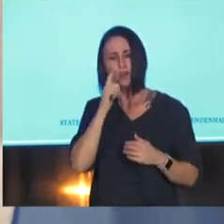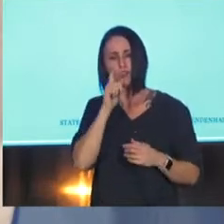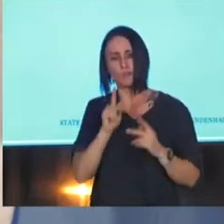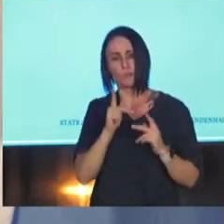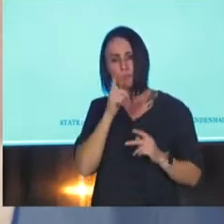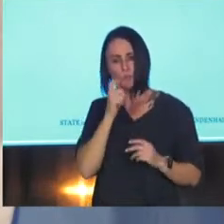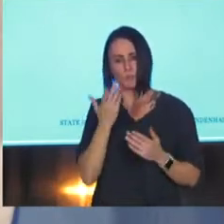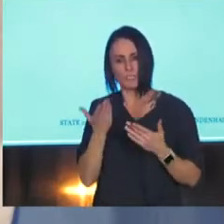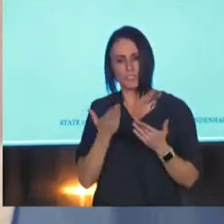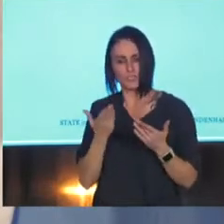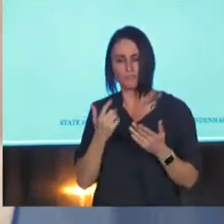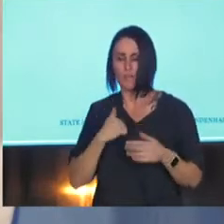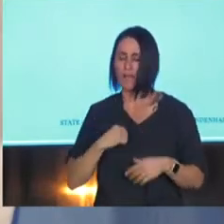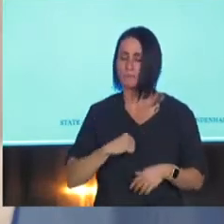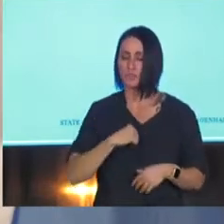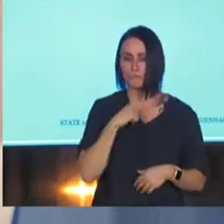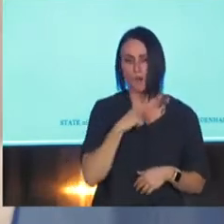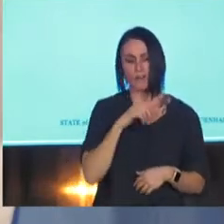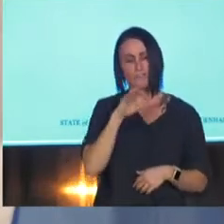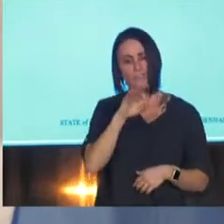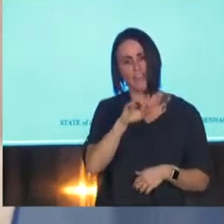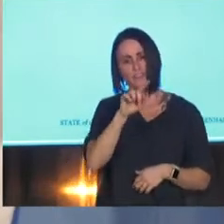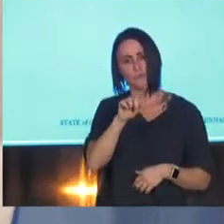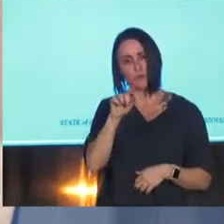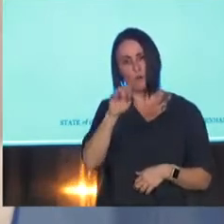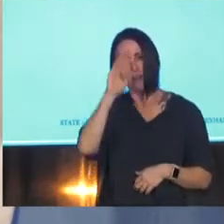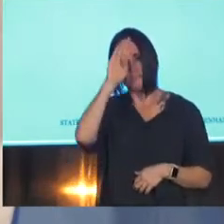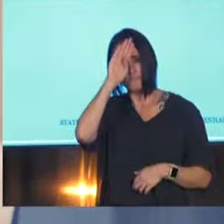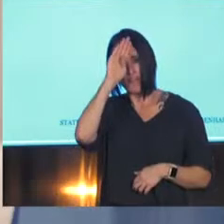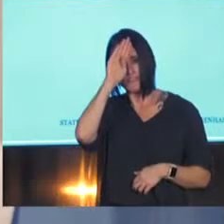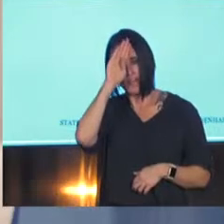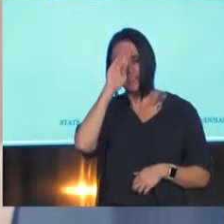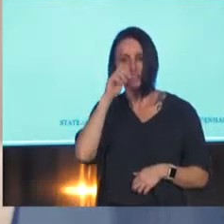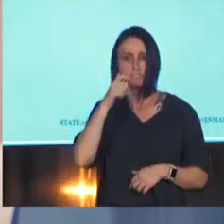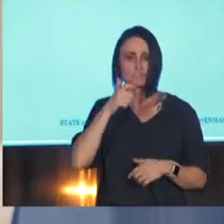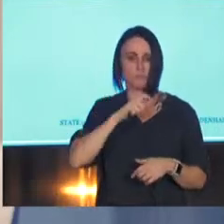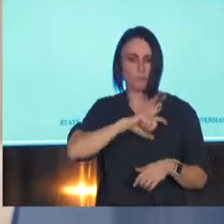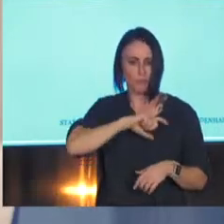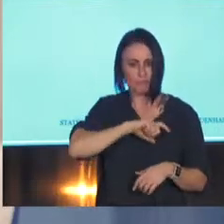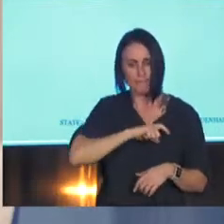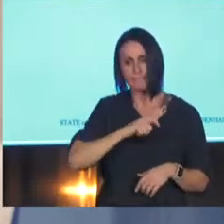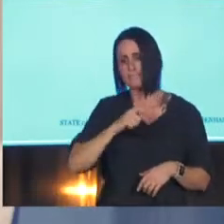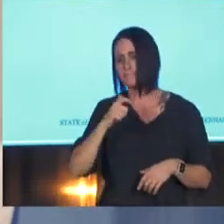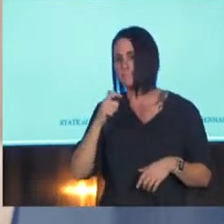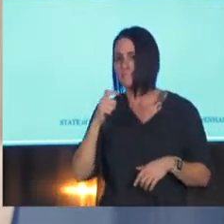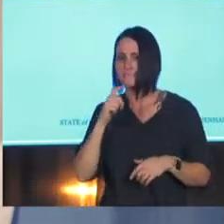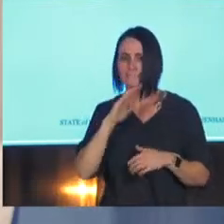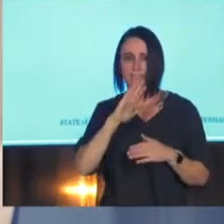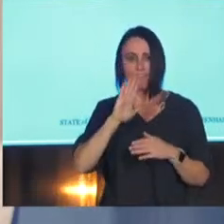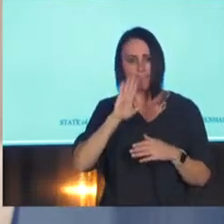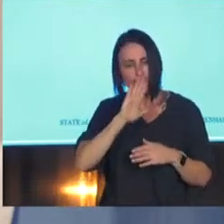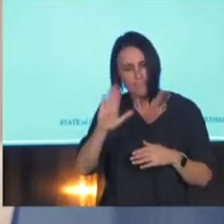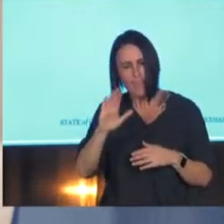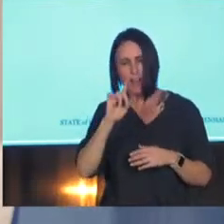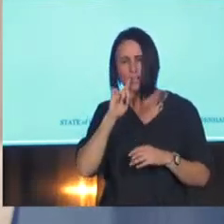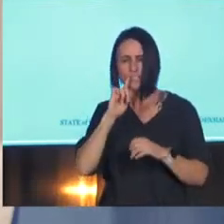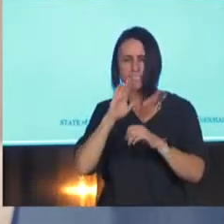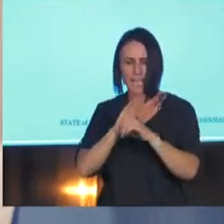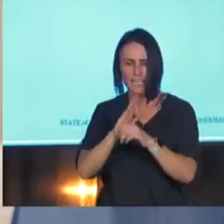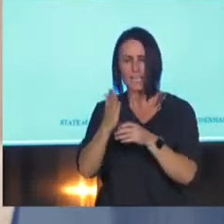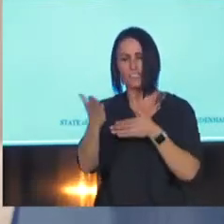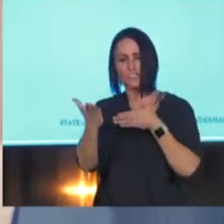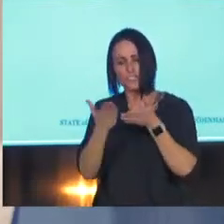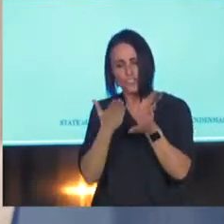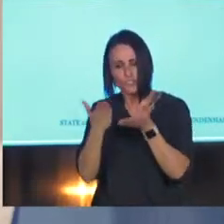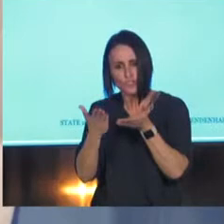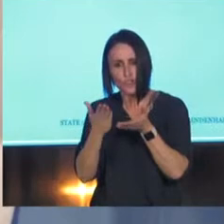day. I am so proud of our 911 firefighters and our police department and their dedication to not only serve,